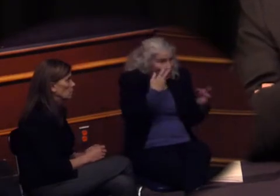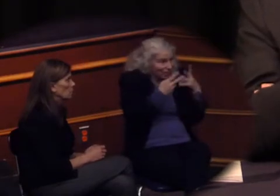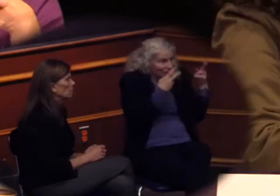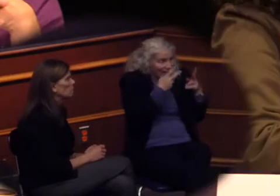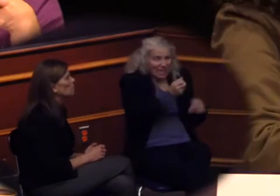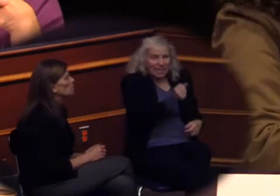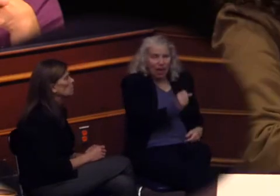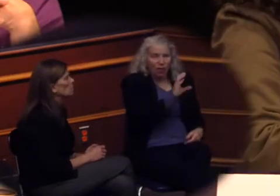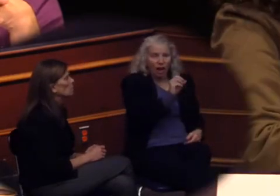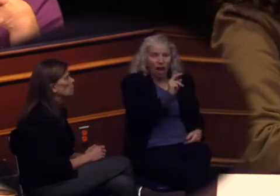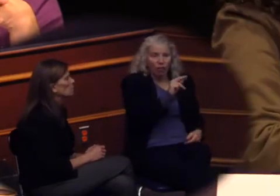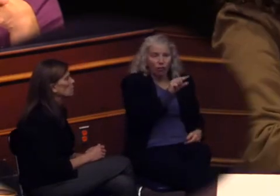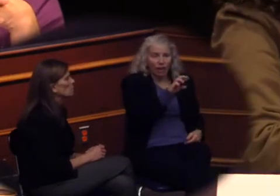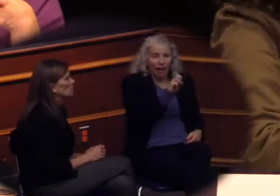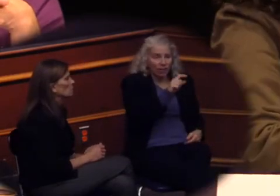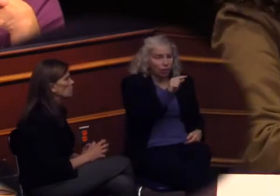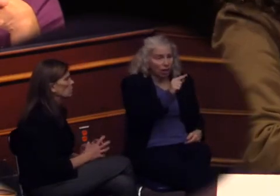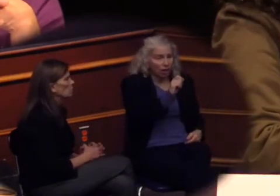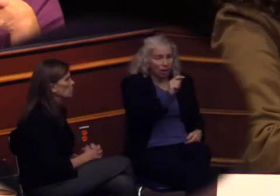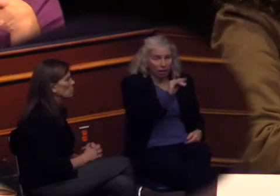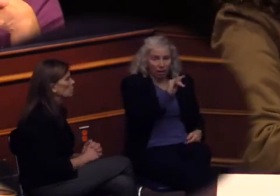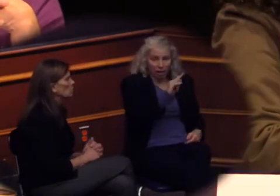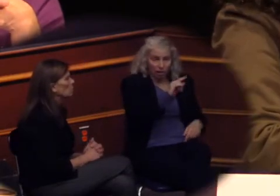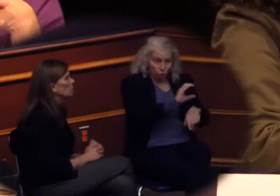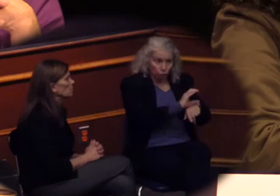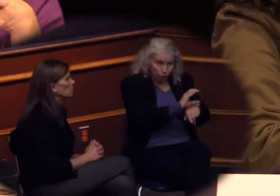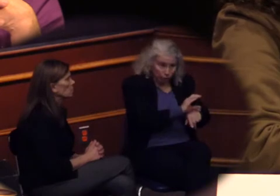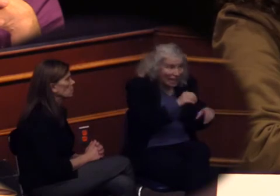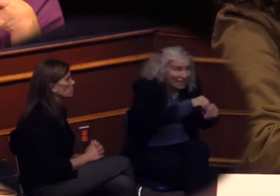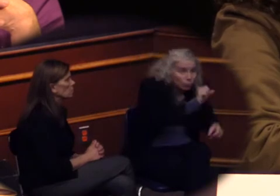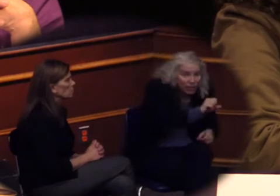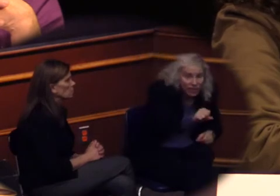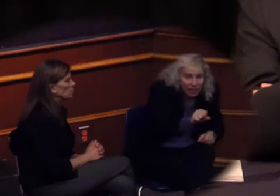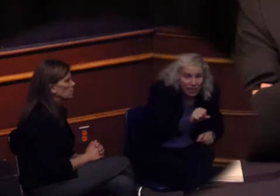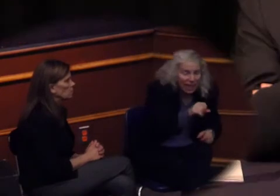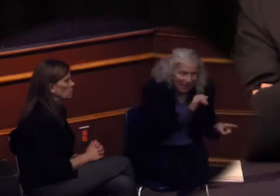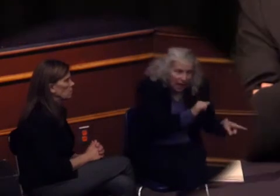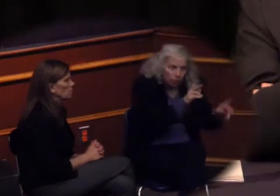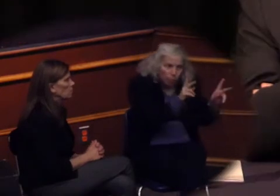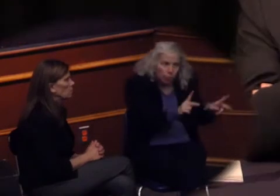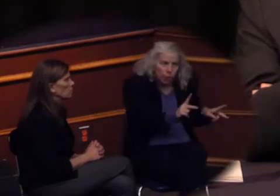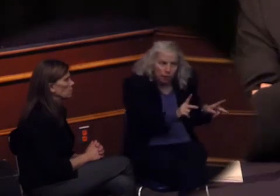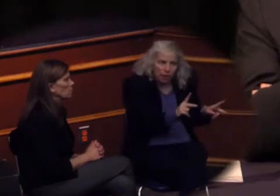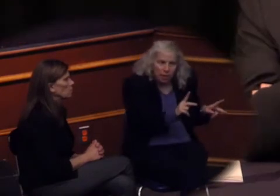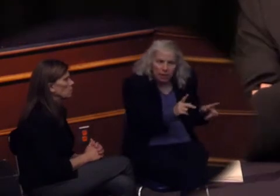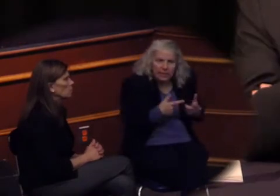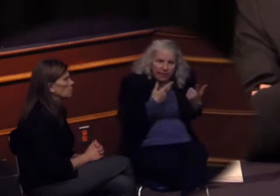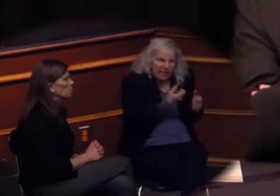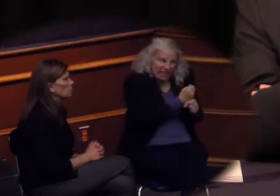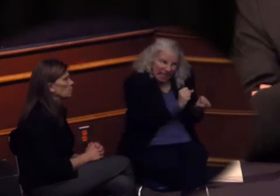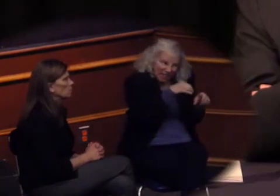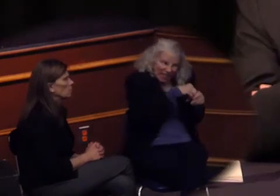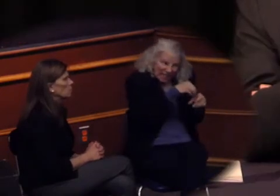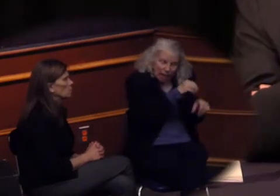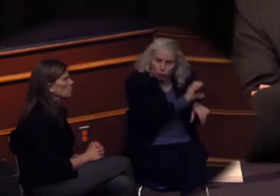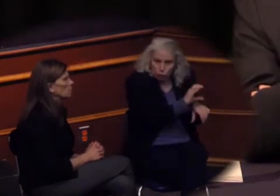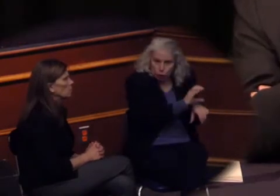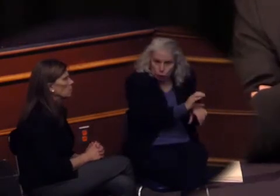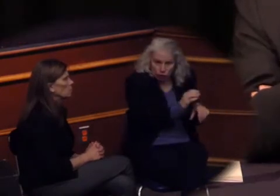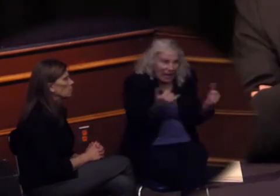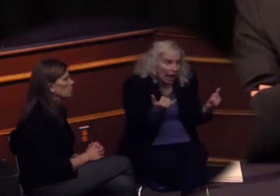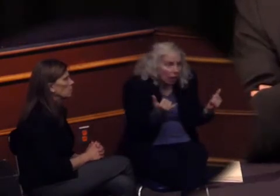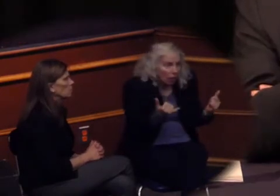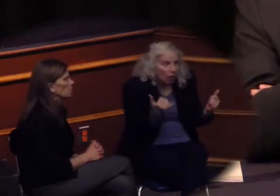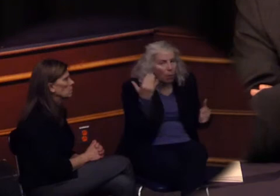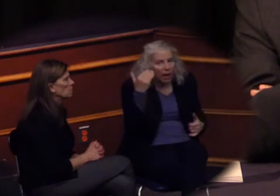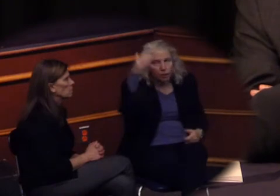Congregational Church in Springfield, where Gisela is being held in sanctuary or is staying in sanctuary